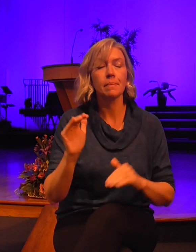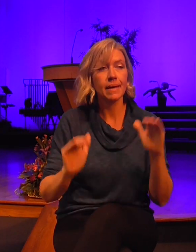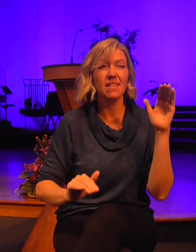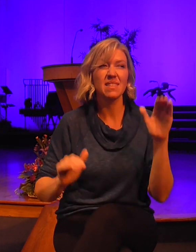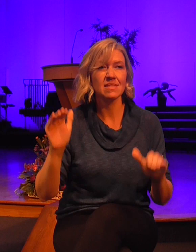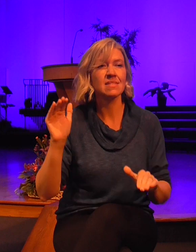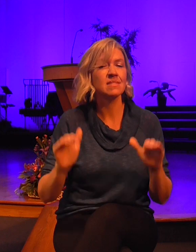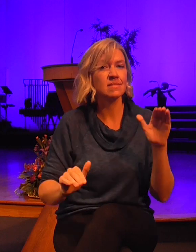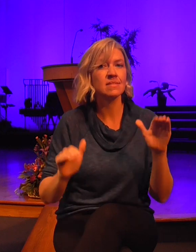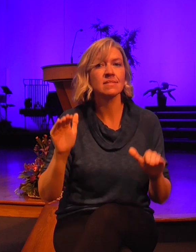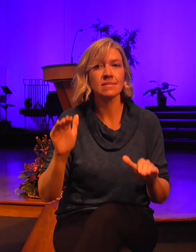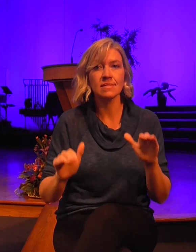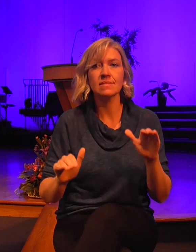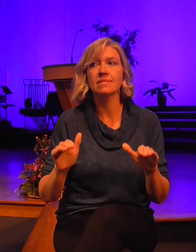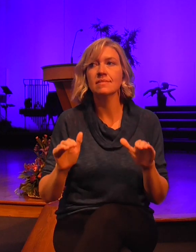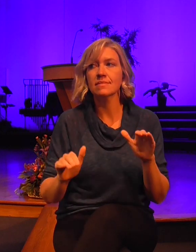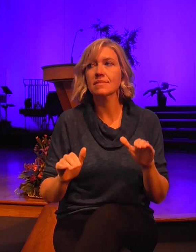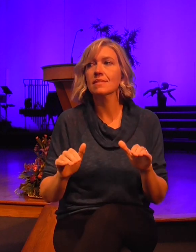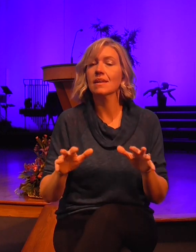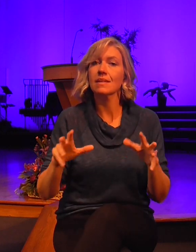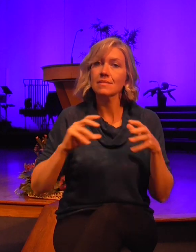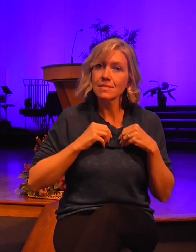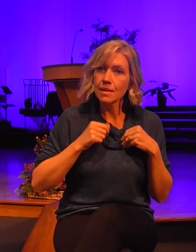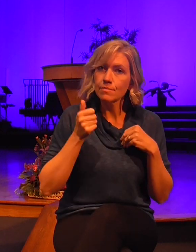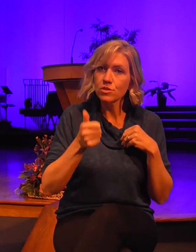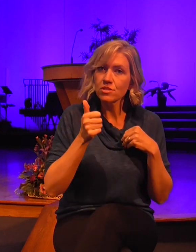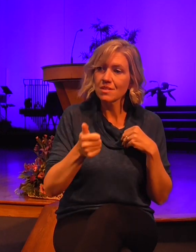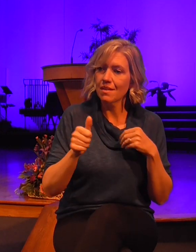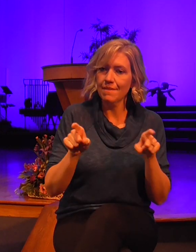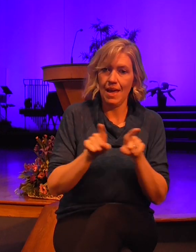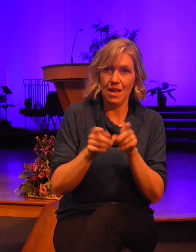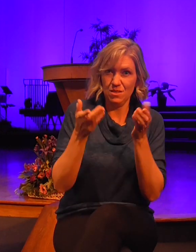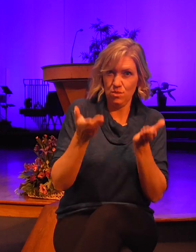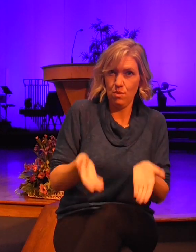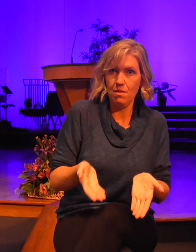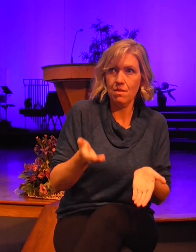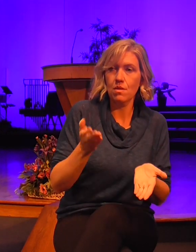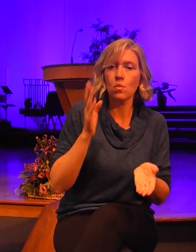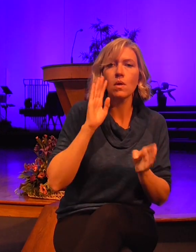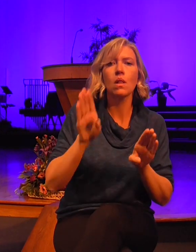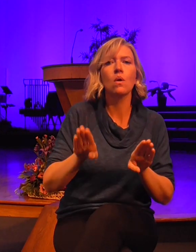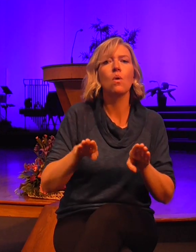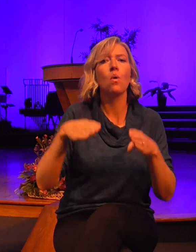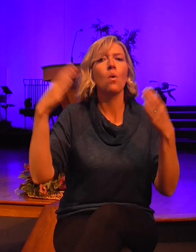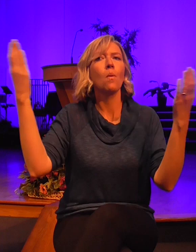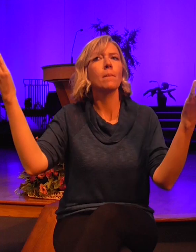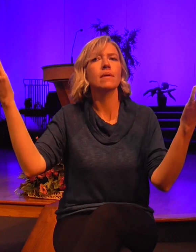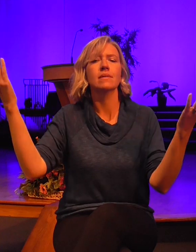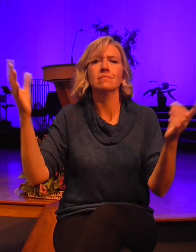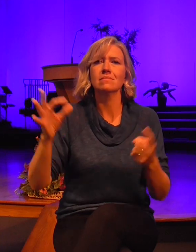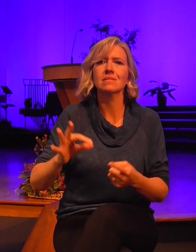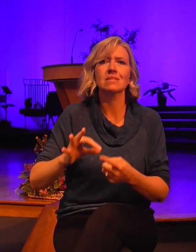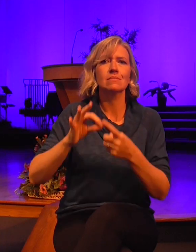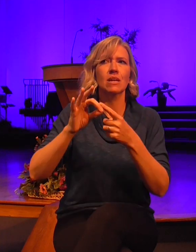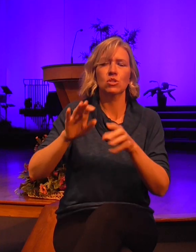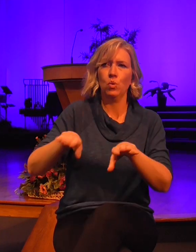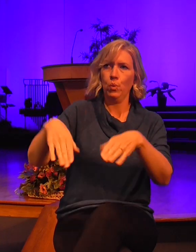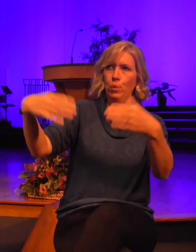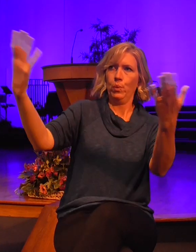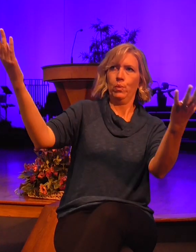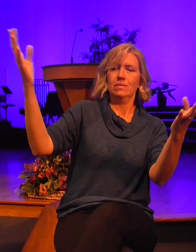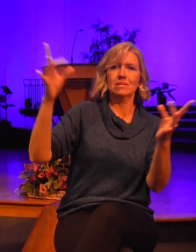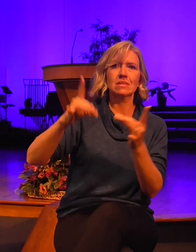Balance. Accept yourself as you are, and you open up the vortex of the greatest